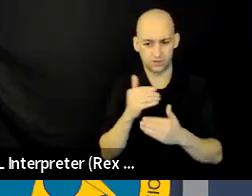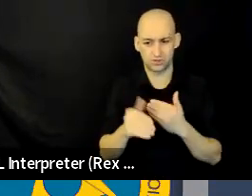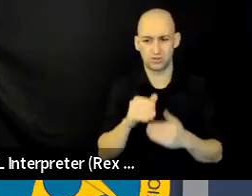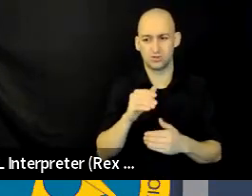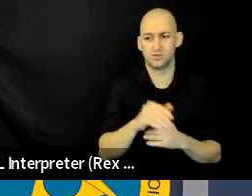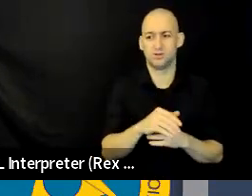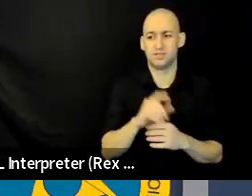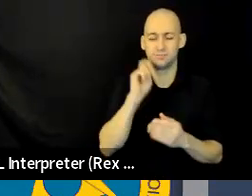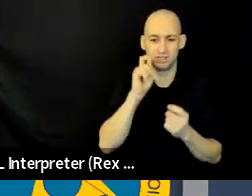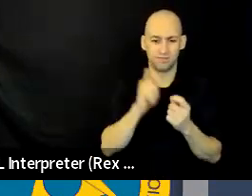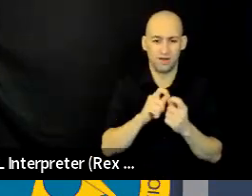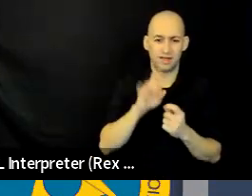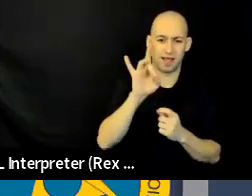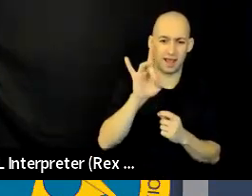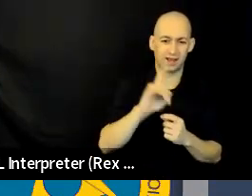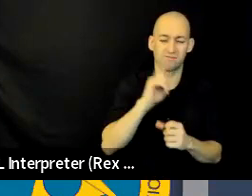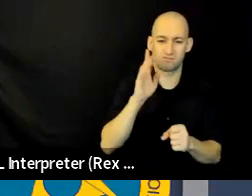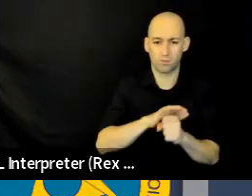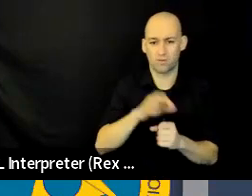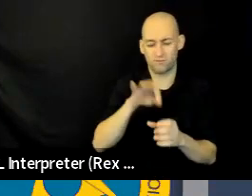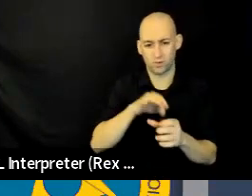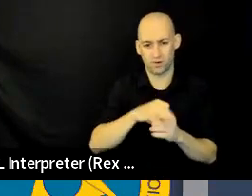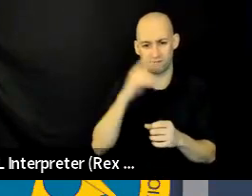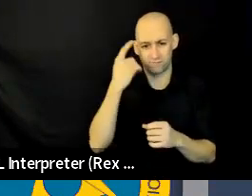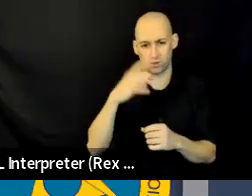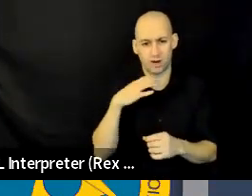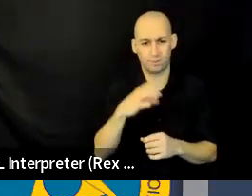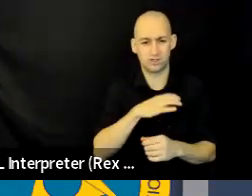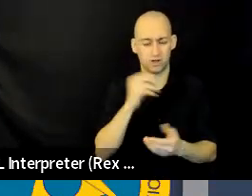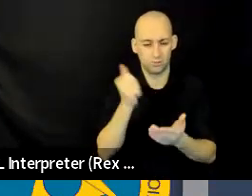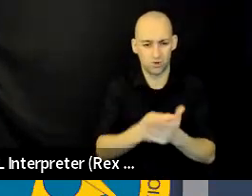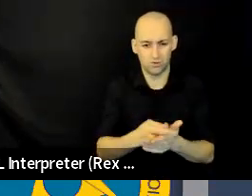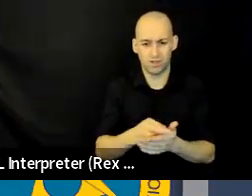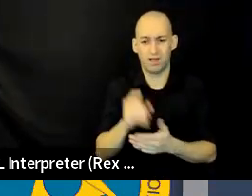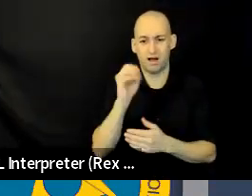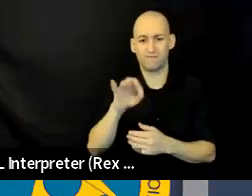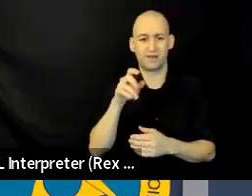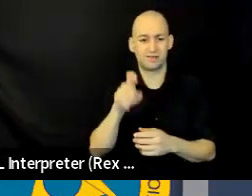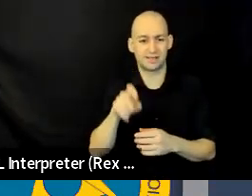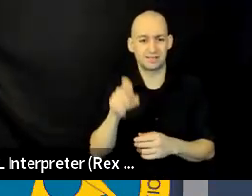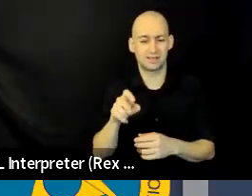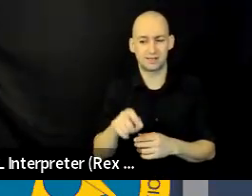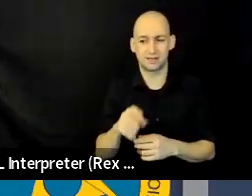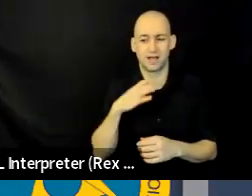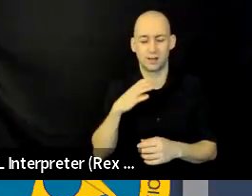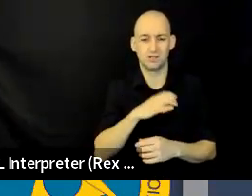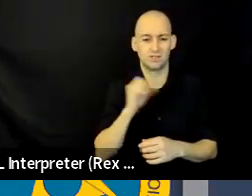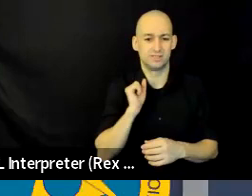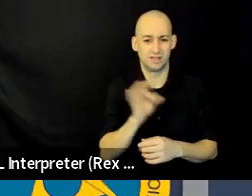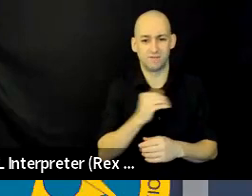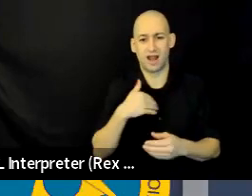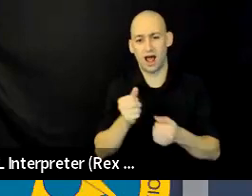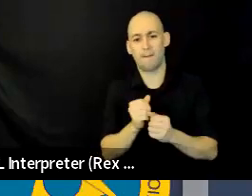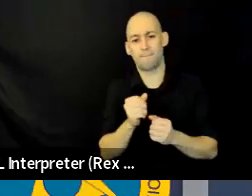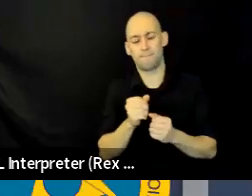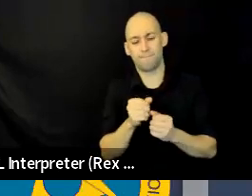1245.240 specifies 8 affirmative votes are needed for commission approval of a resolution of necessity. Commission staff has had an opportunity to